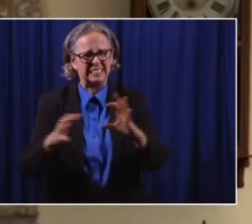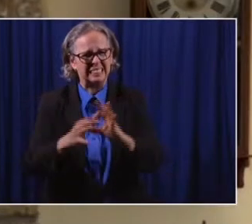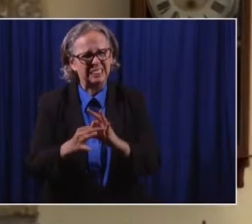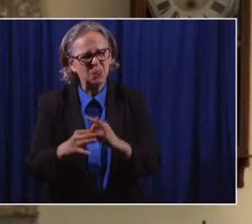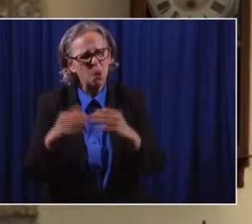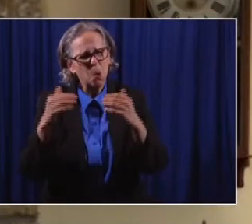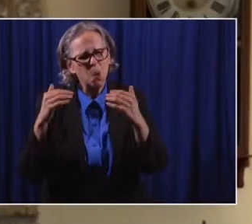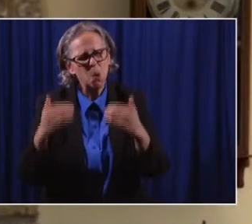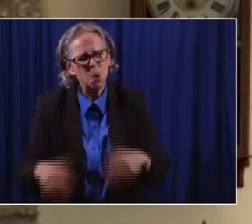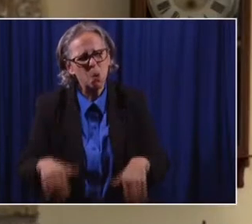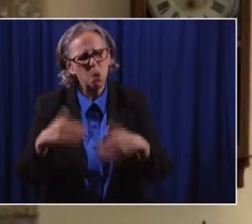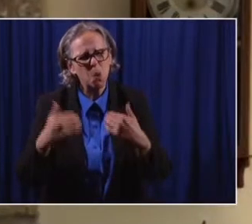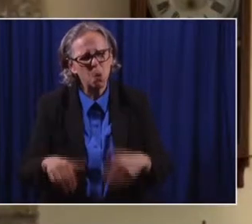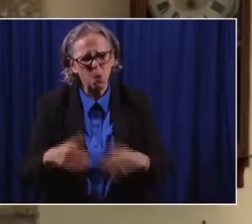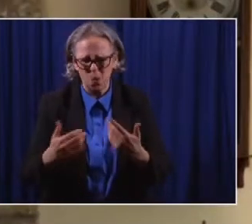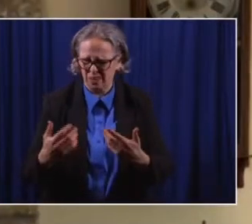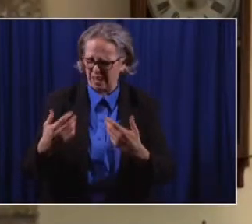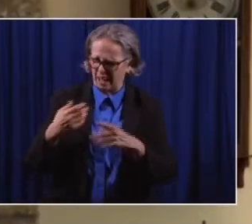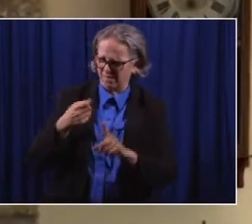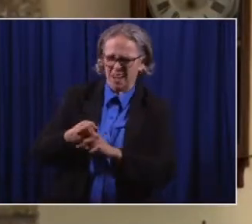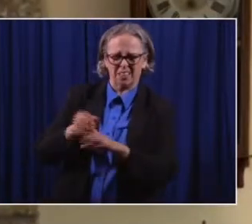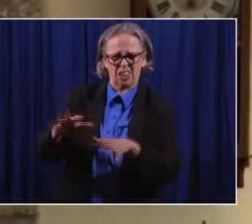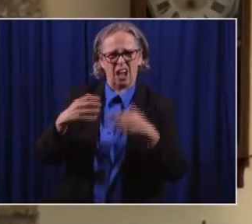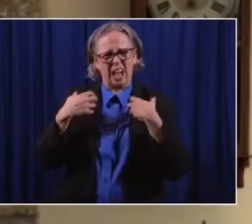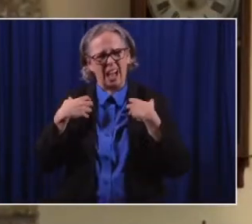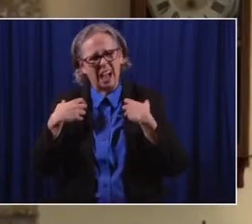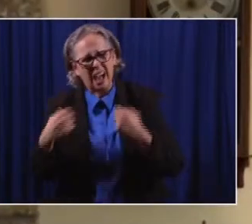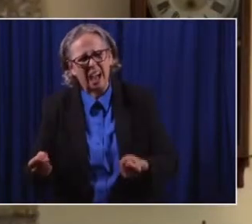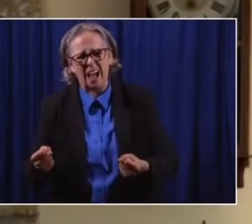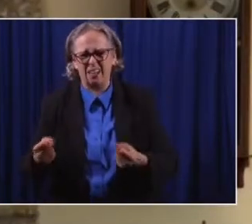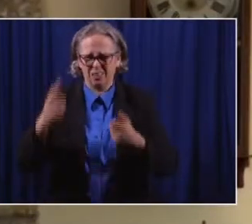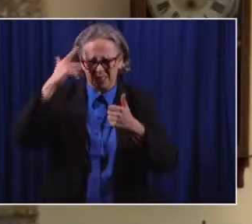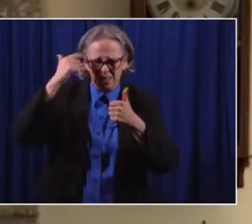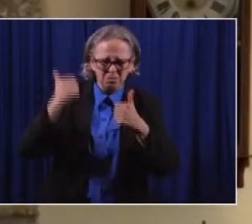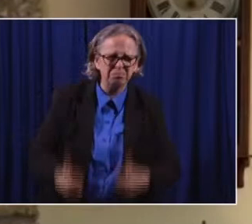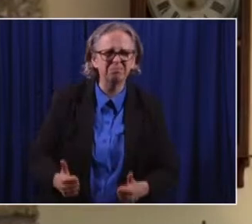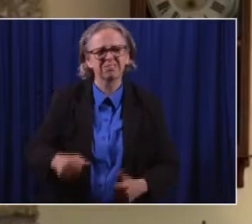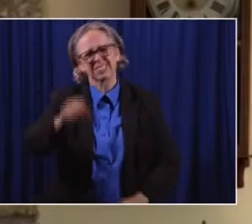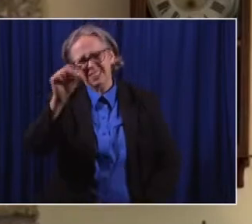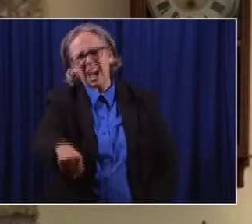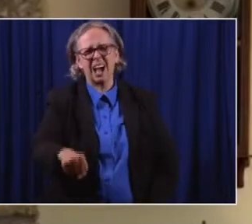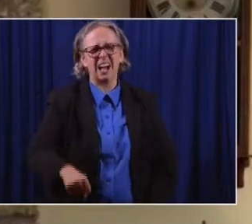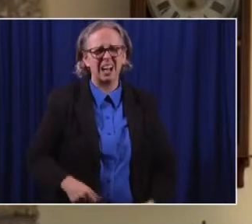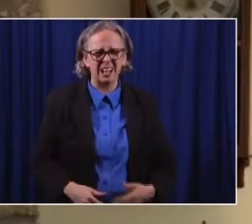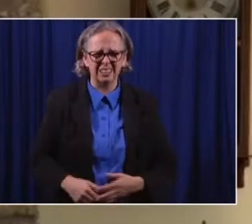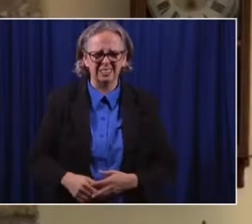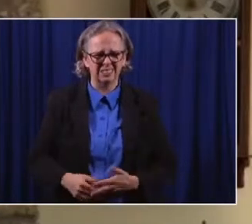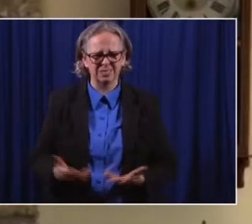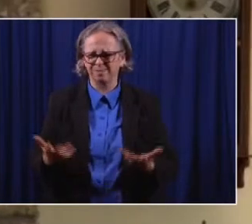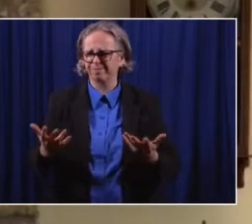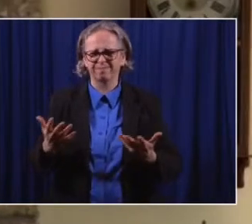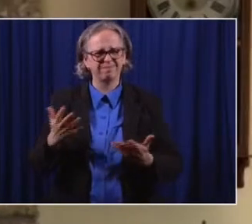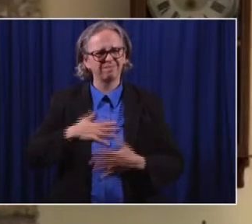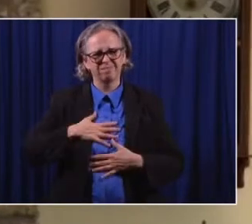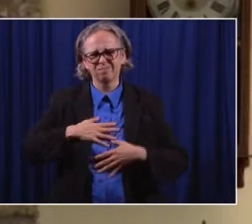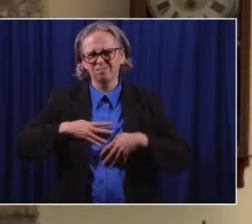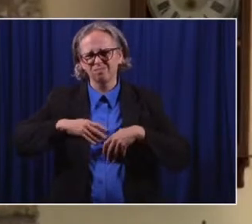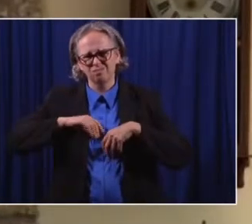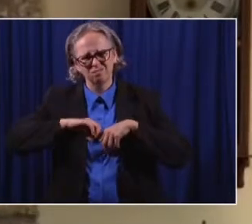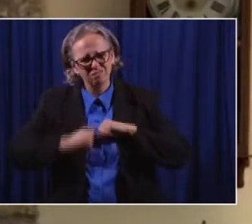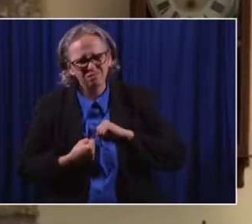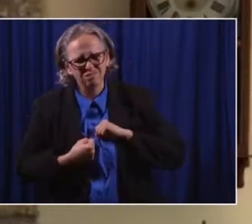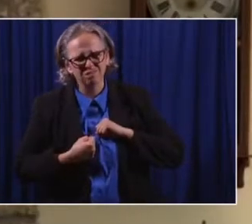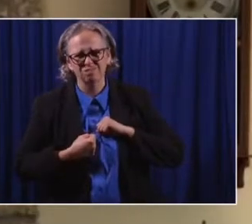very detrimental effect on the resident of the nursing home as well. So these are tough. As I said, this is some of the most